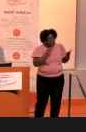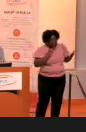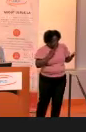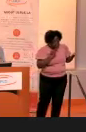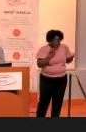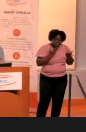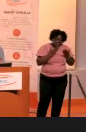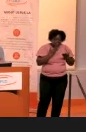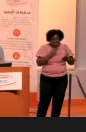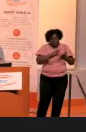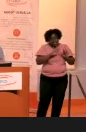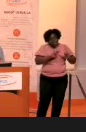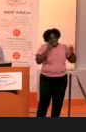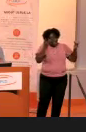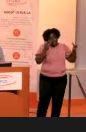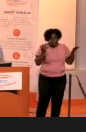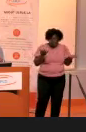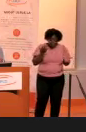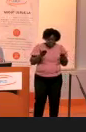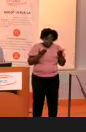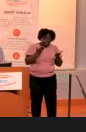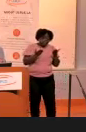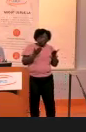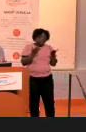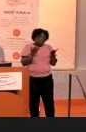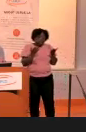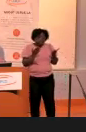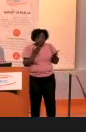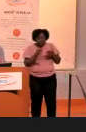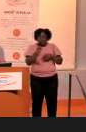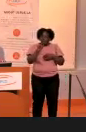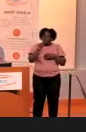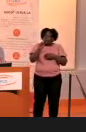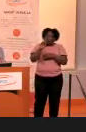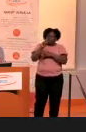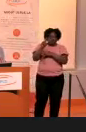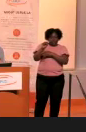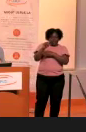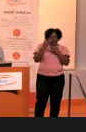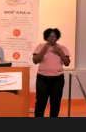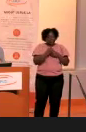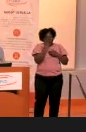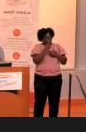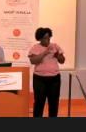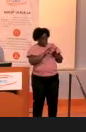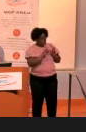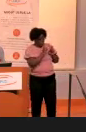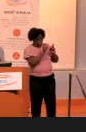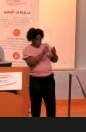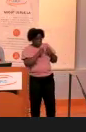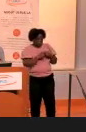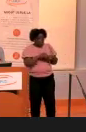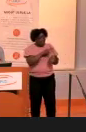much medication. And you can get away, or we try to get away with steroids in just one of the drugs that we've been talking about, either